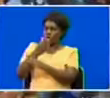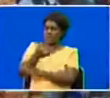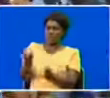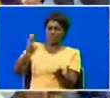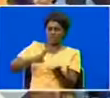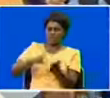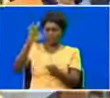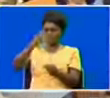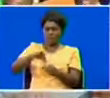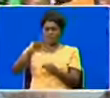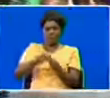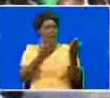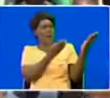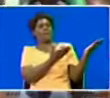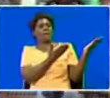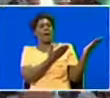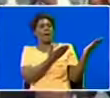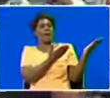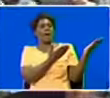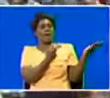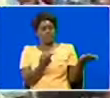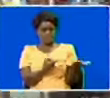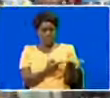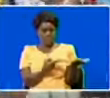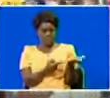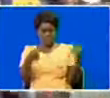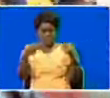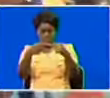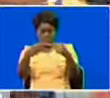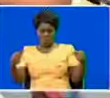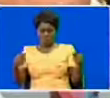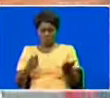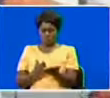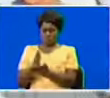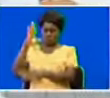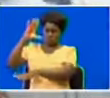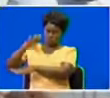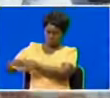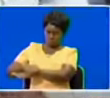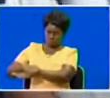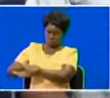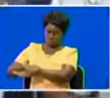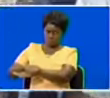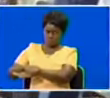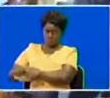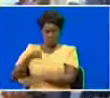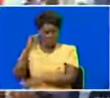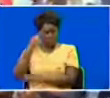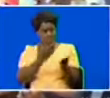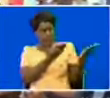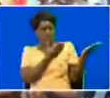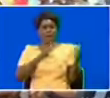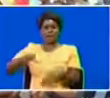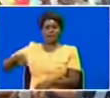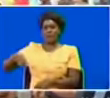Voters are up for grab here in Taita County, and the opposition through the NASA coalition is banking on this county in the